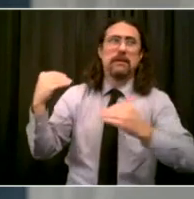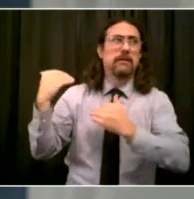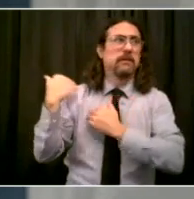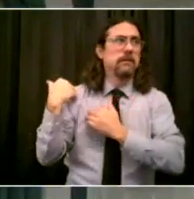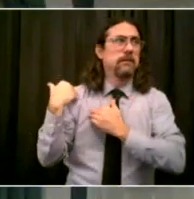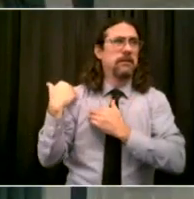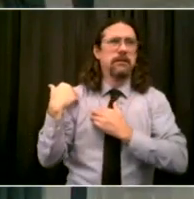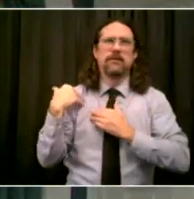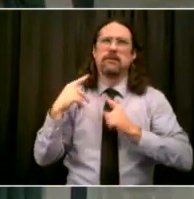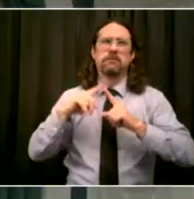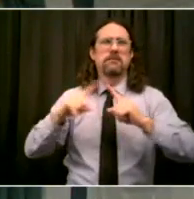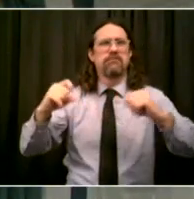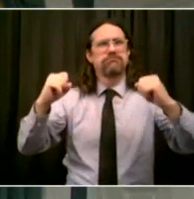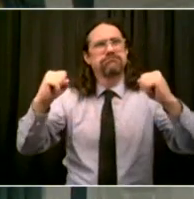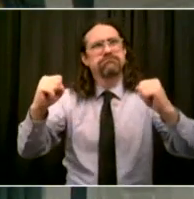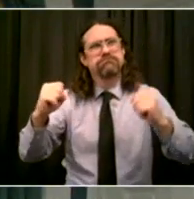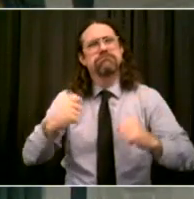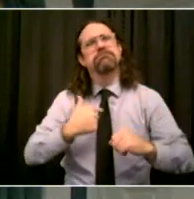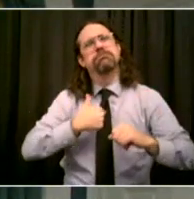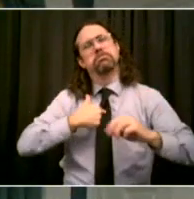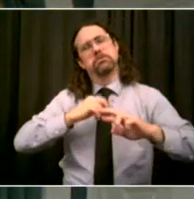department. Marcia, go ahead.